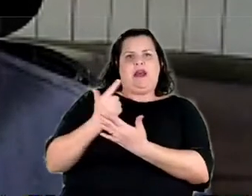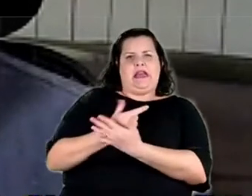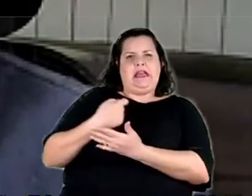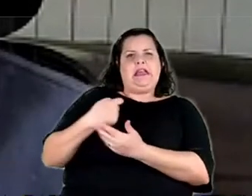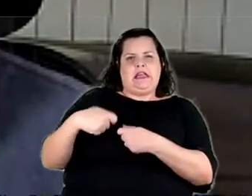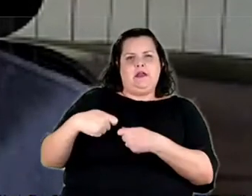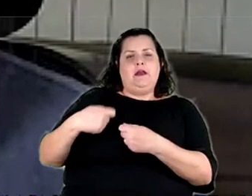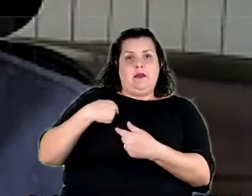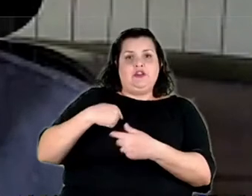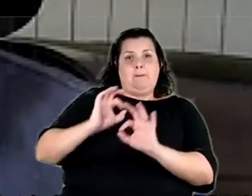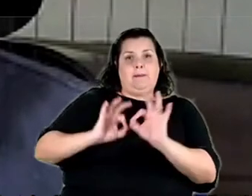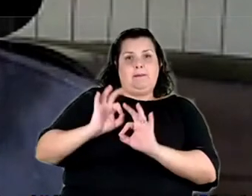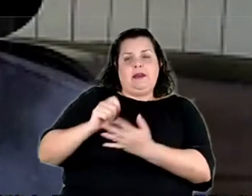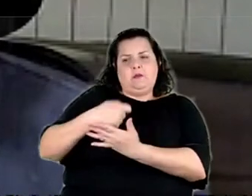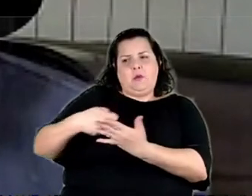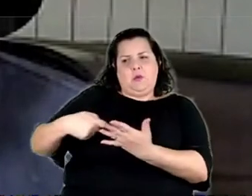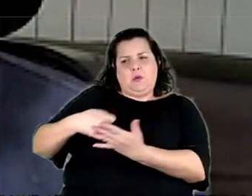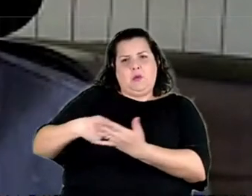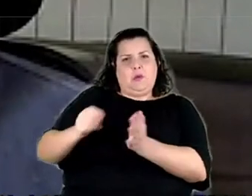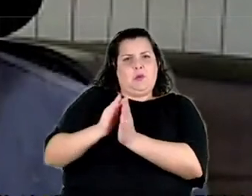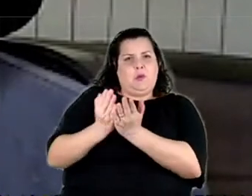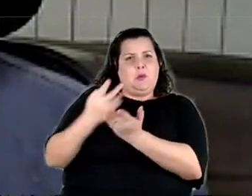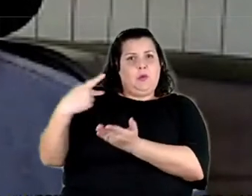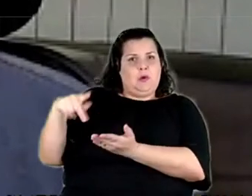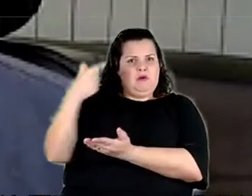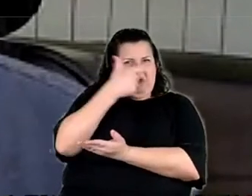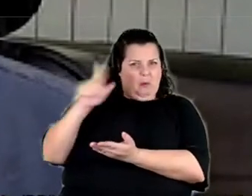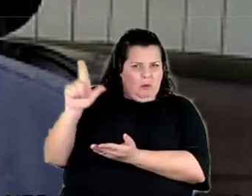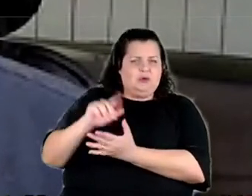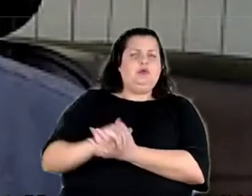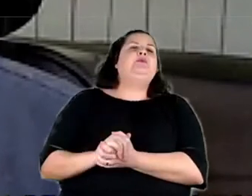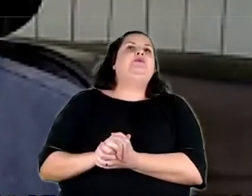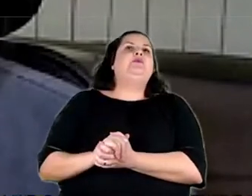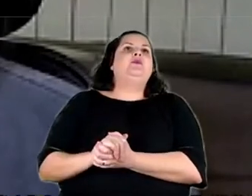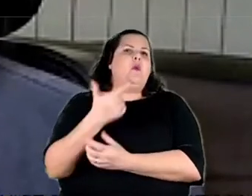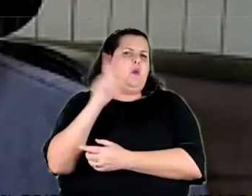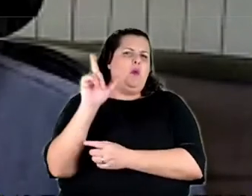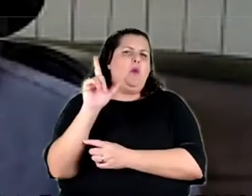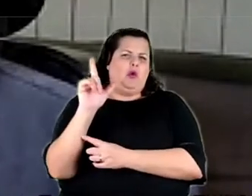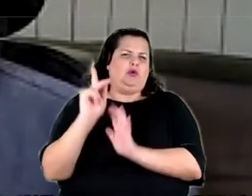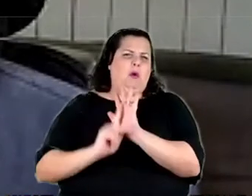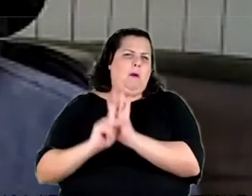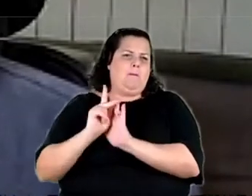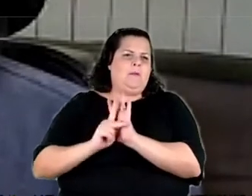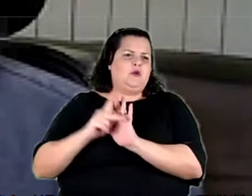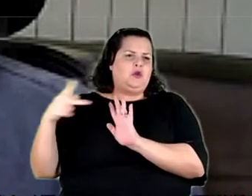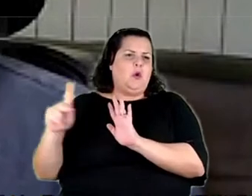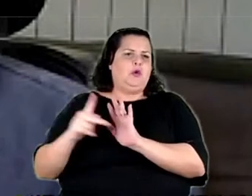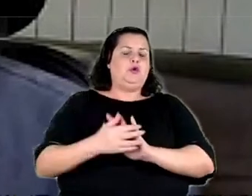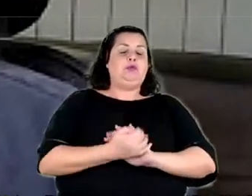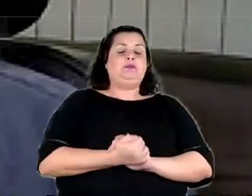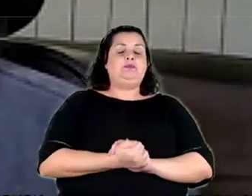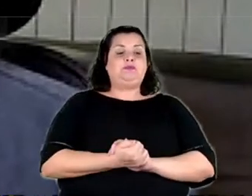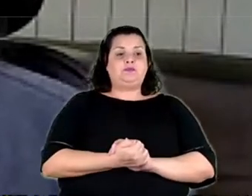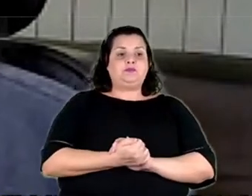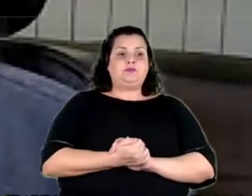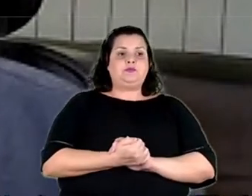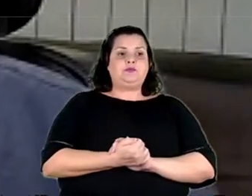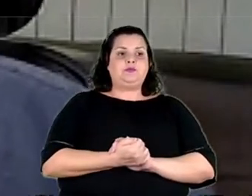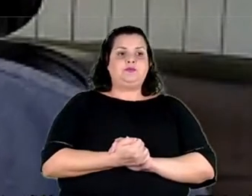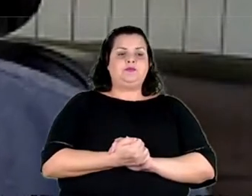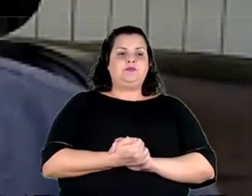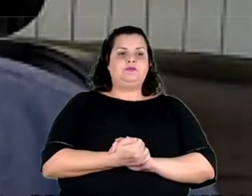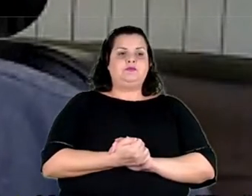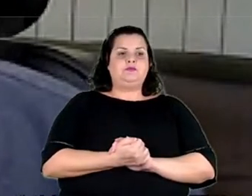going easily. And whenever I would want to have some relief from that book, I would start